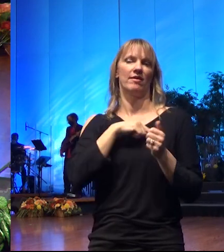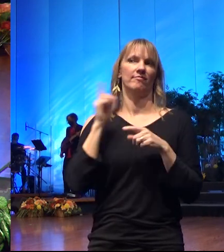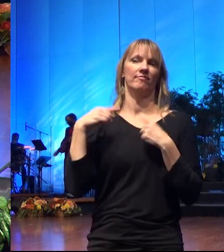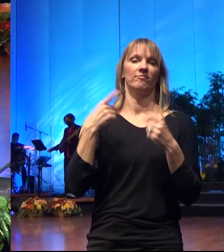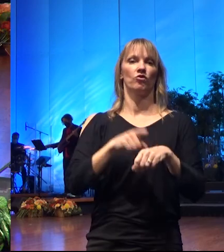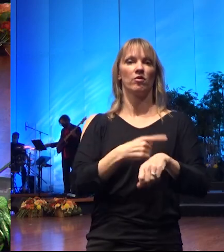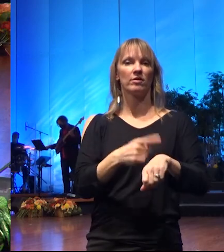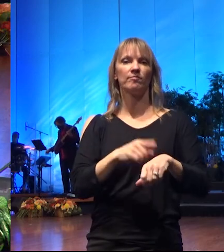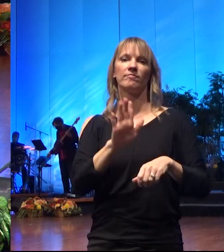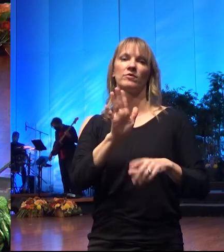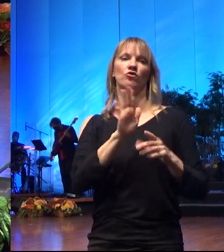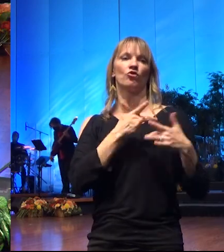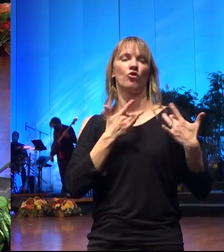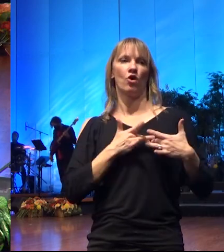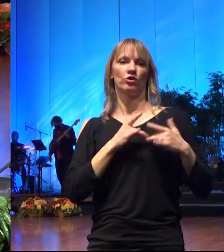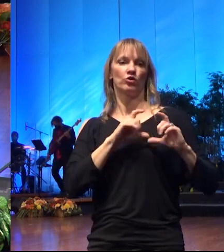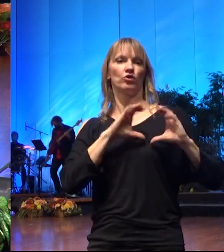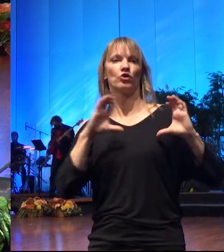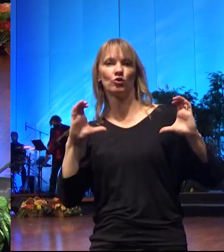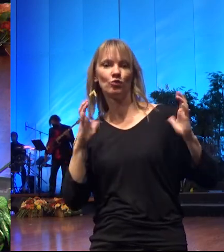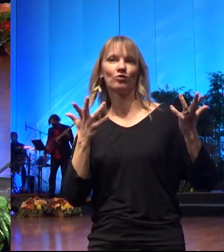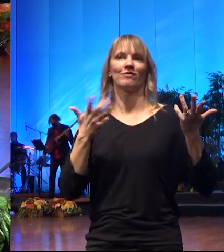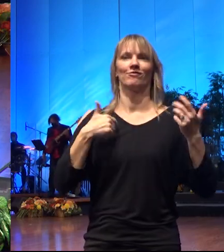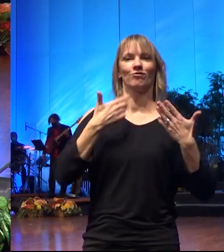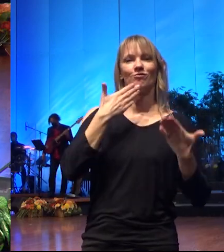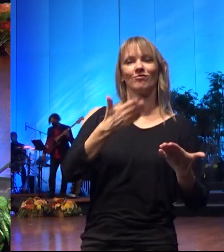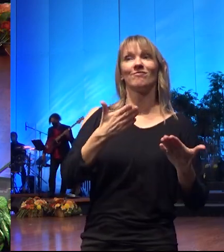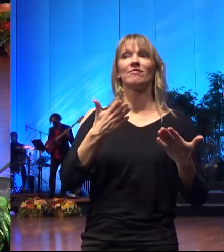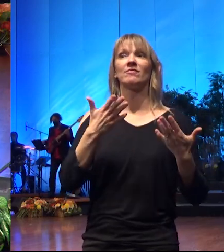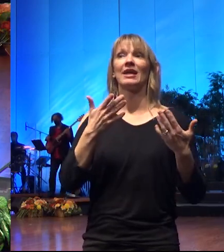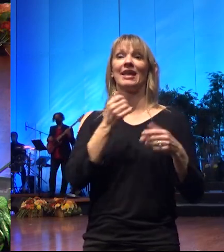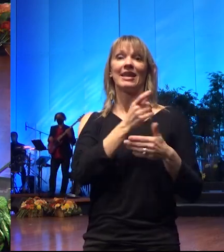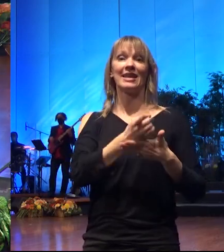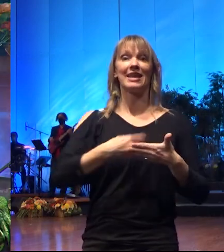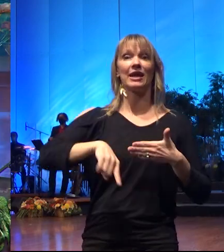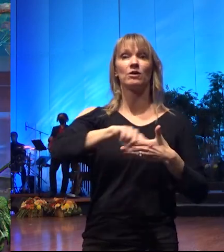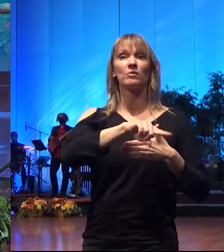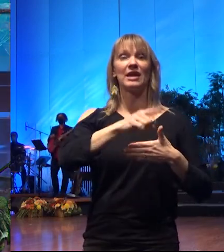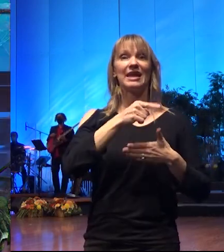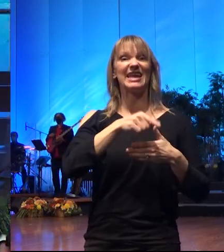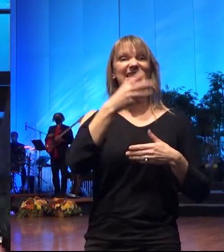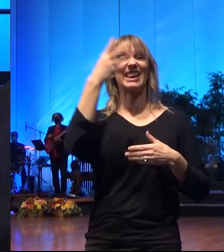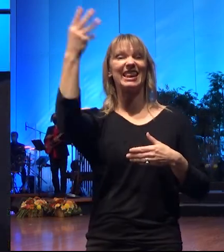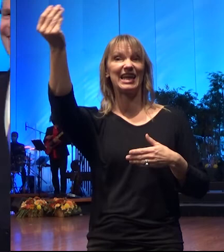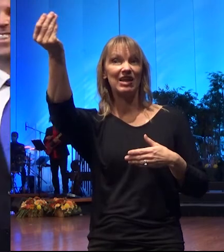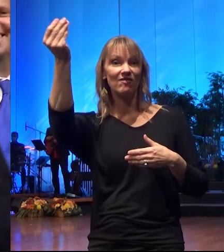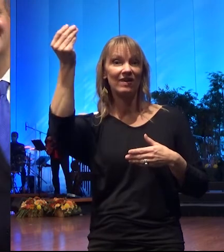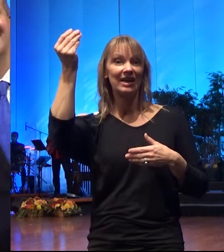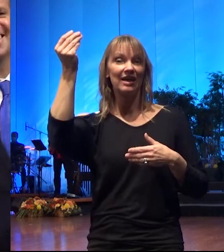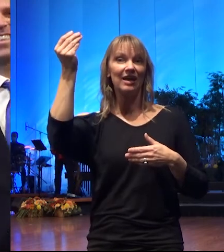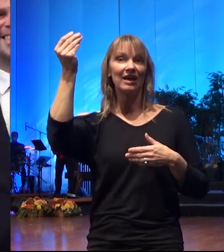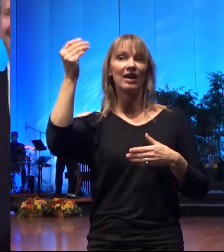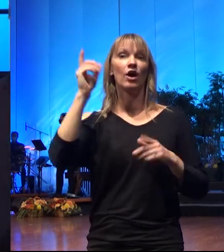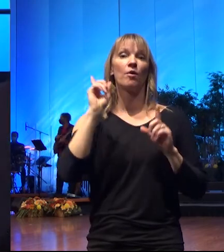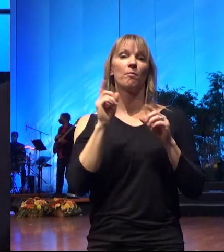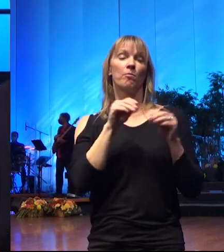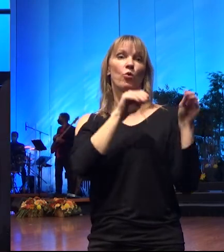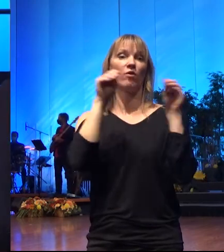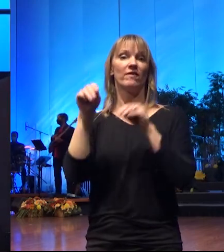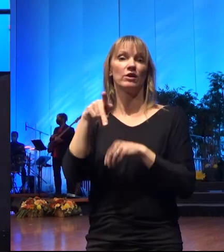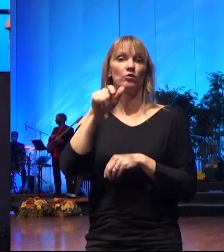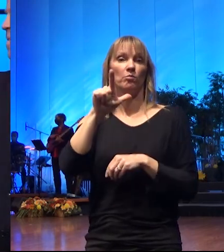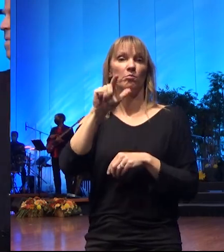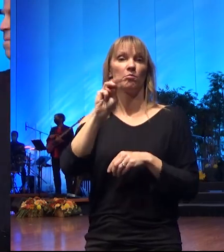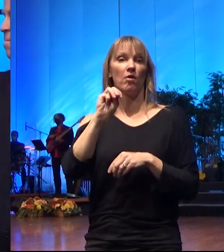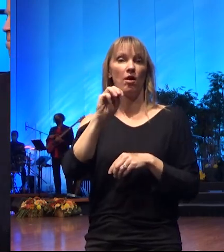And that's the mecca of golf, so I may visit him while he's there. I love Scott,